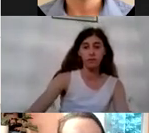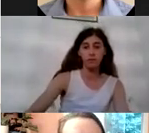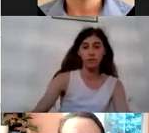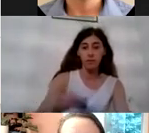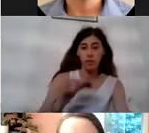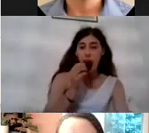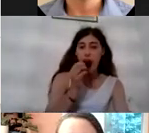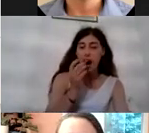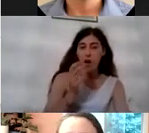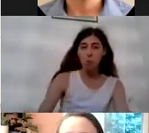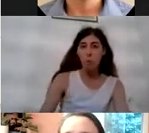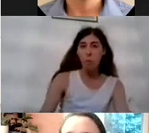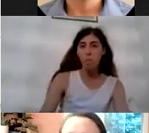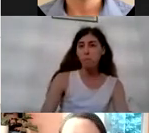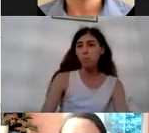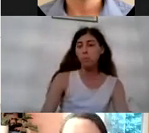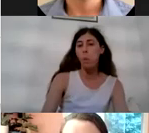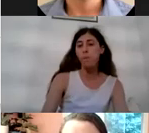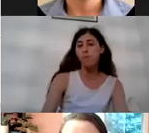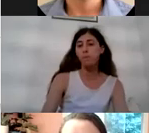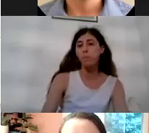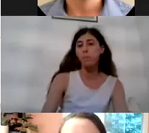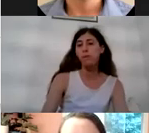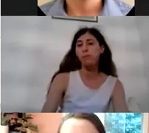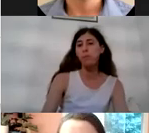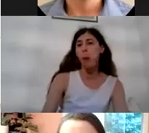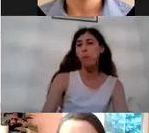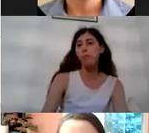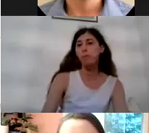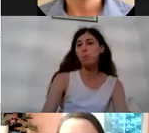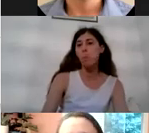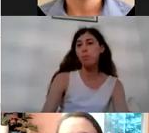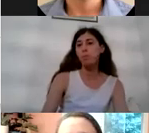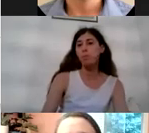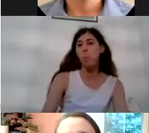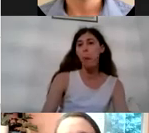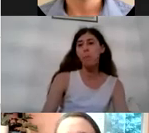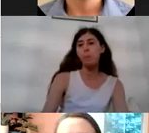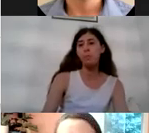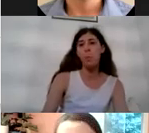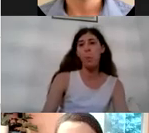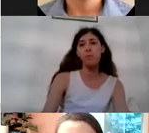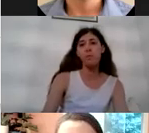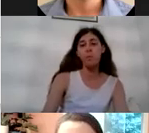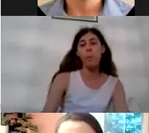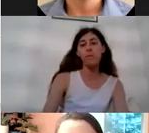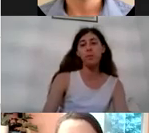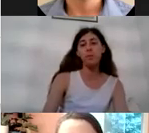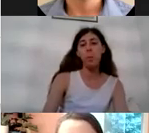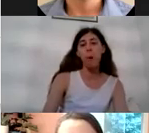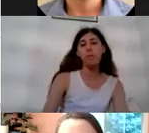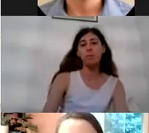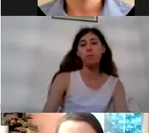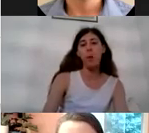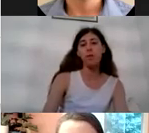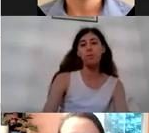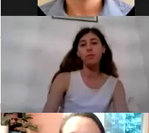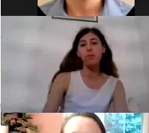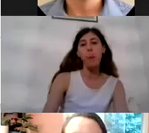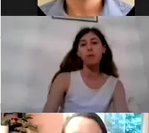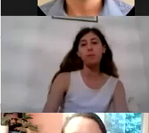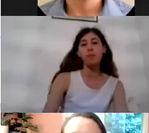memory that included both a negative experience with the healthcare system, as well as a positive experience with the healthcare